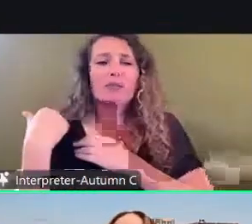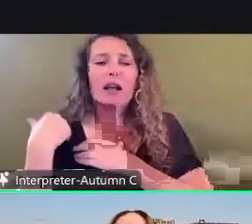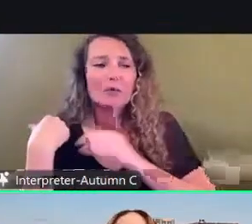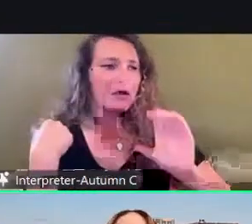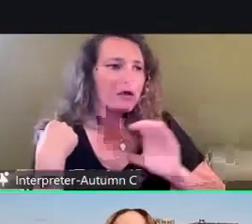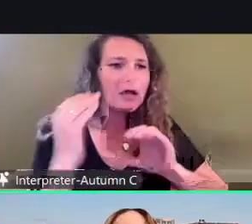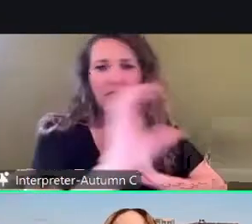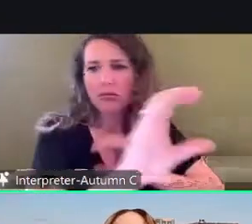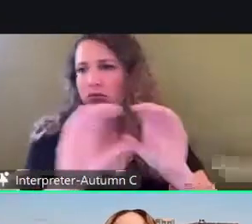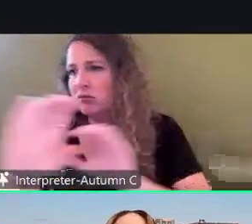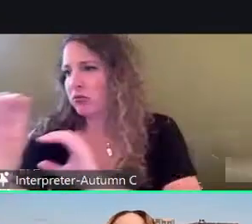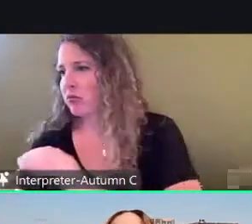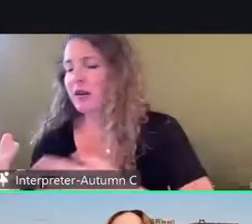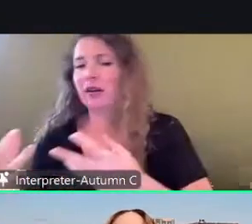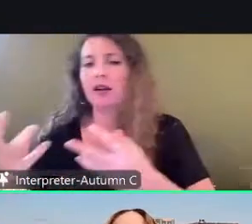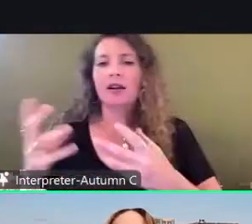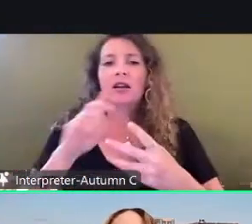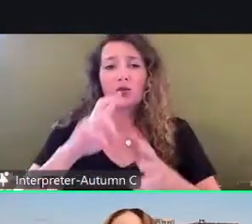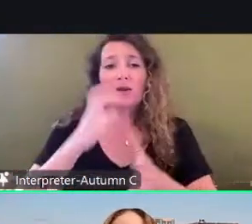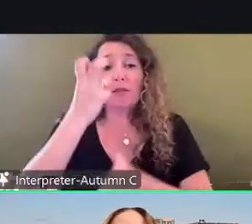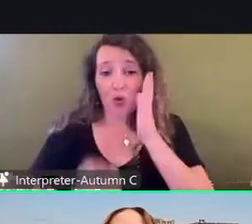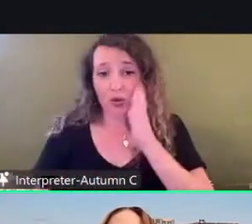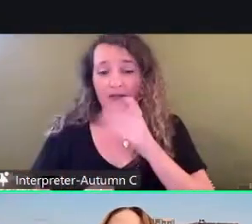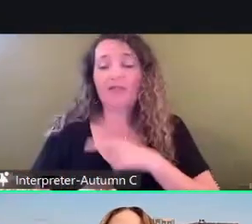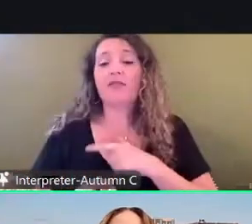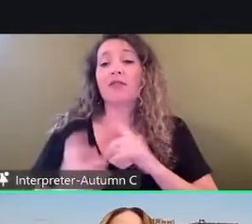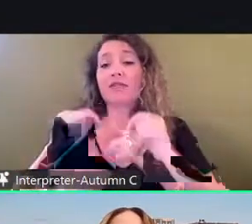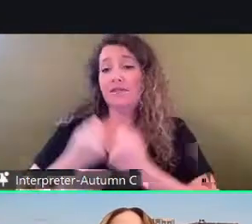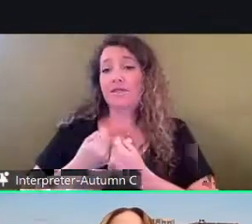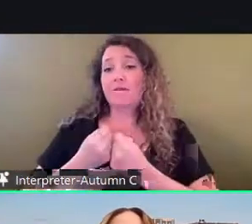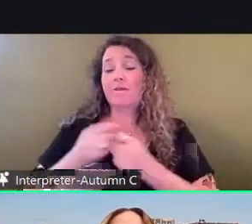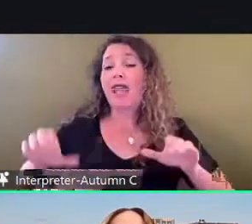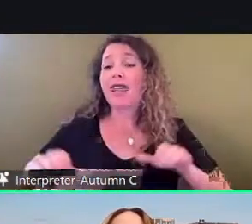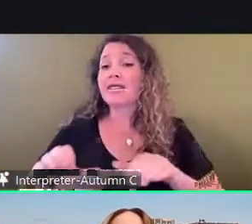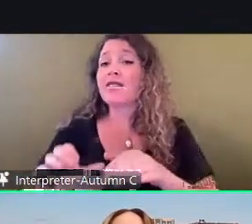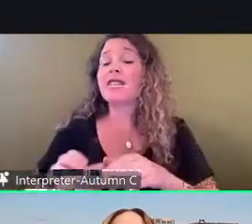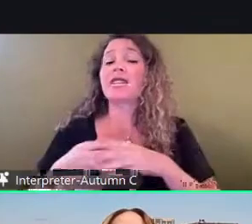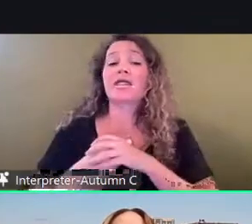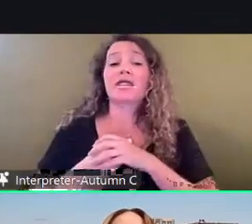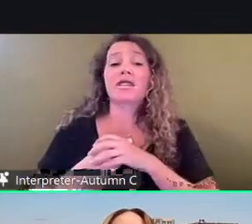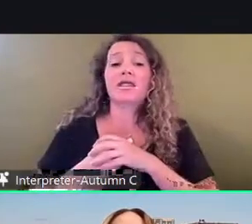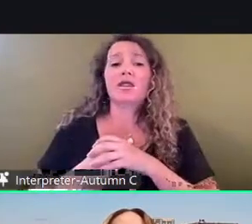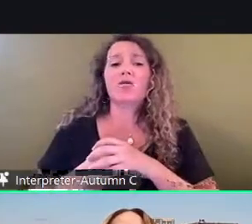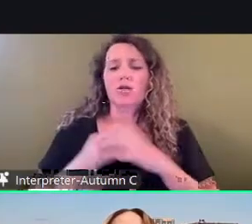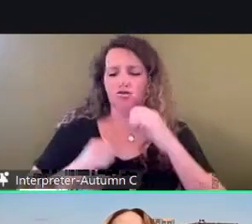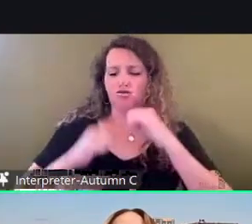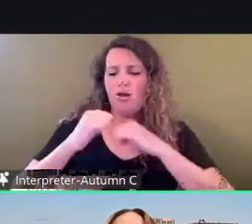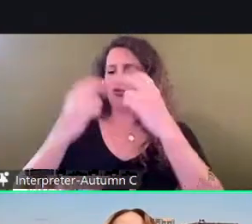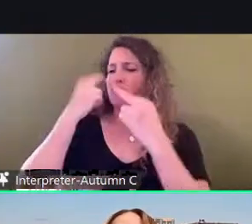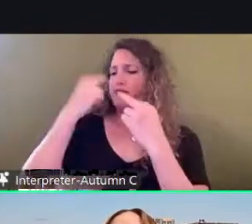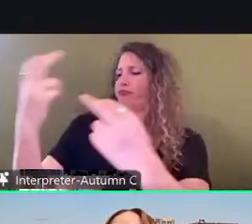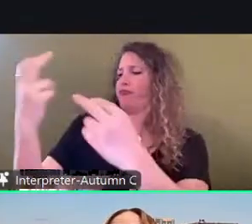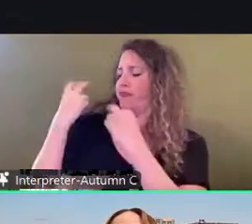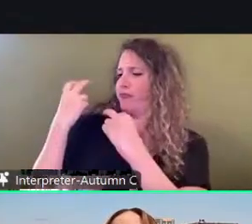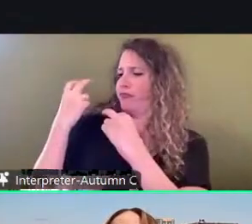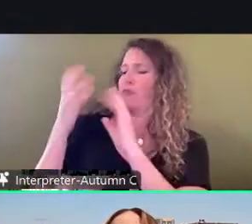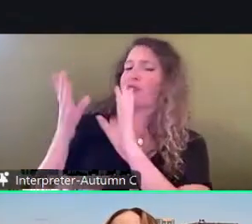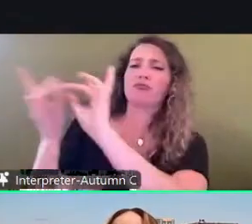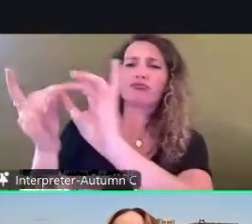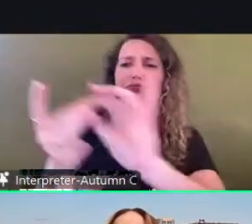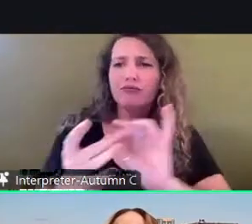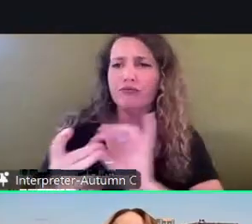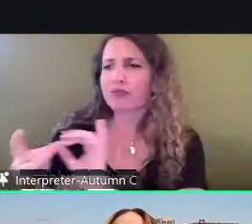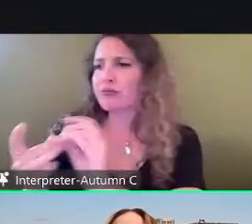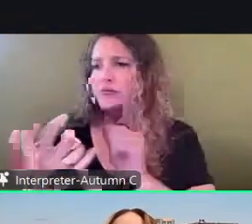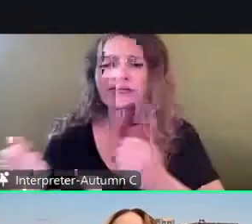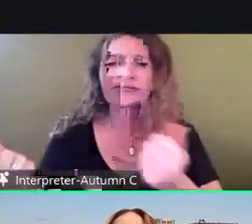immersive. And then we come together for an immersive team-based activities along with structured reflections and debrief, and we capture some pre and